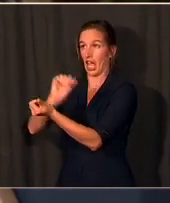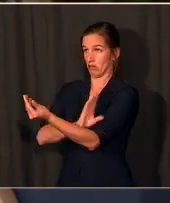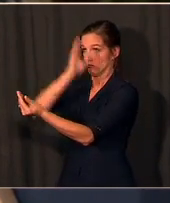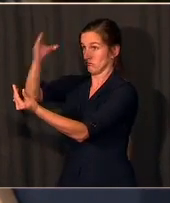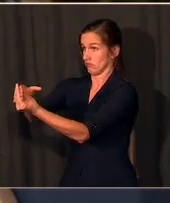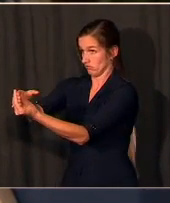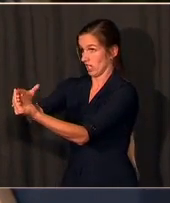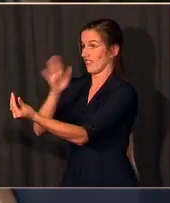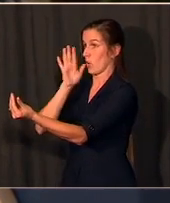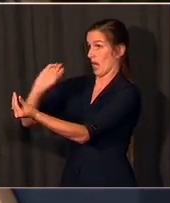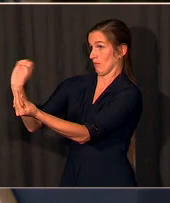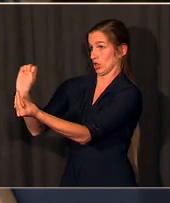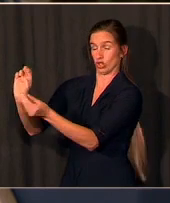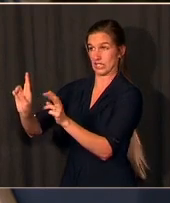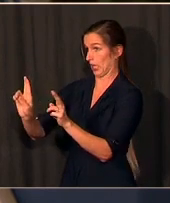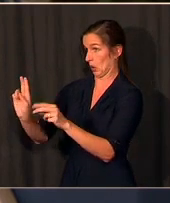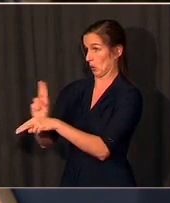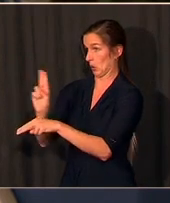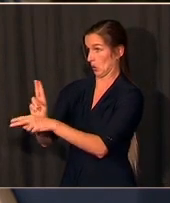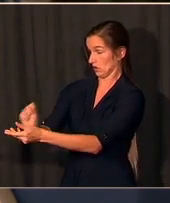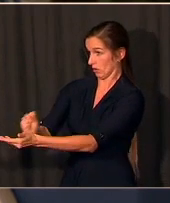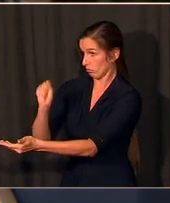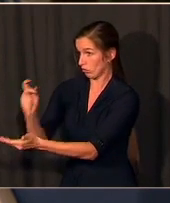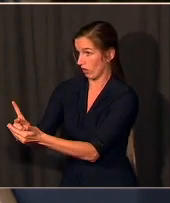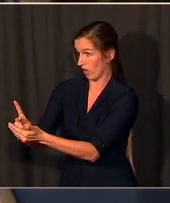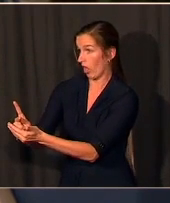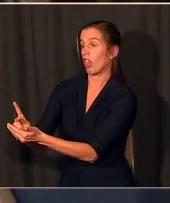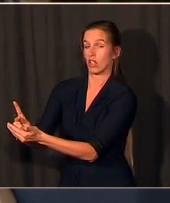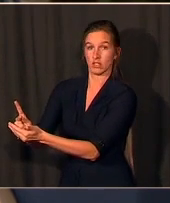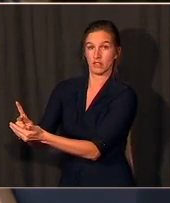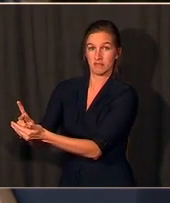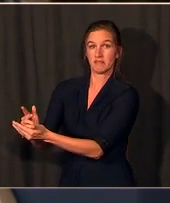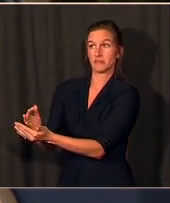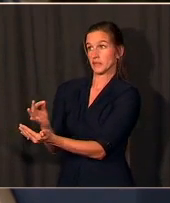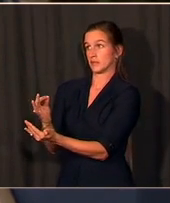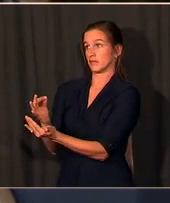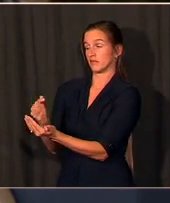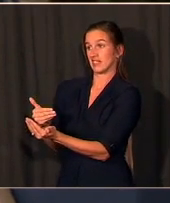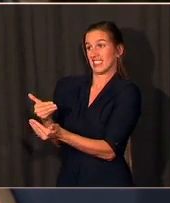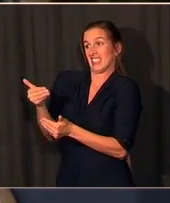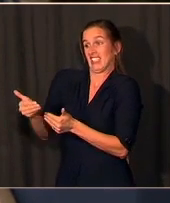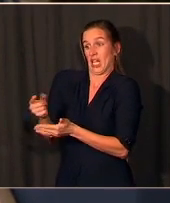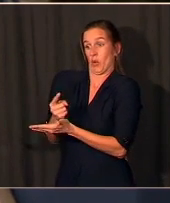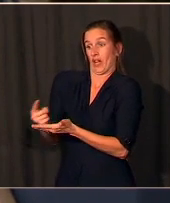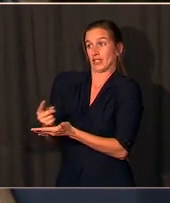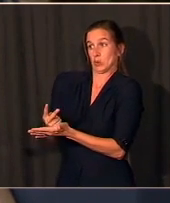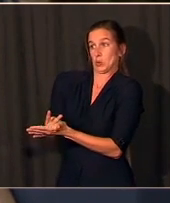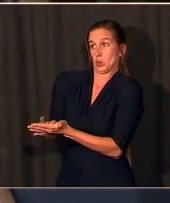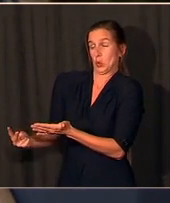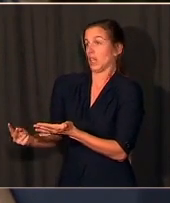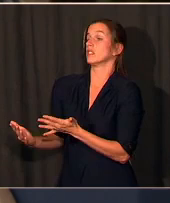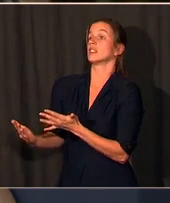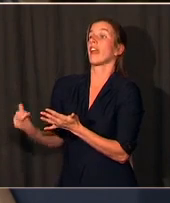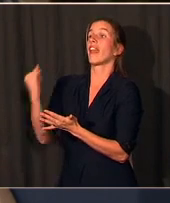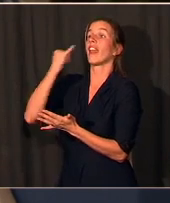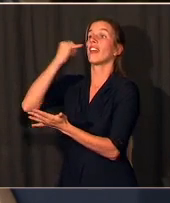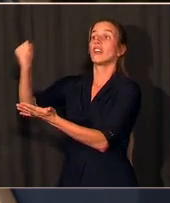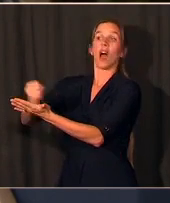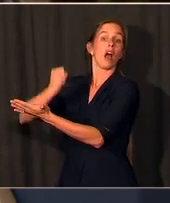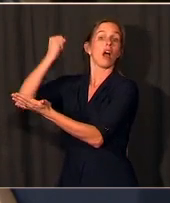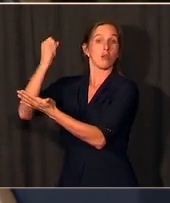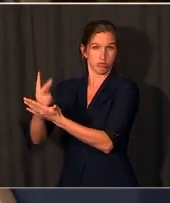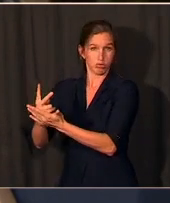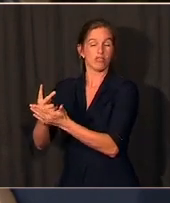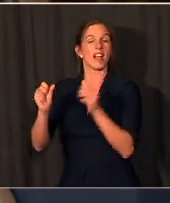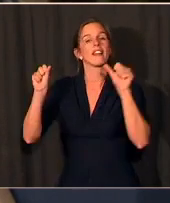potential emergency use authorization within the next few weeks. And hopefully, if approved, they could be